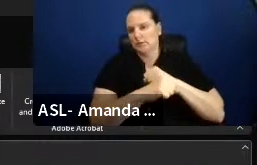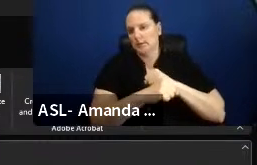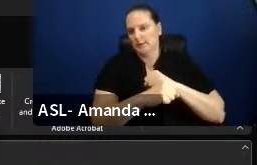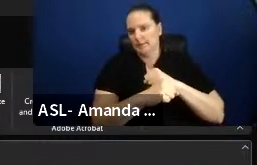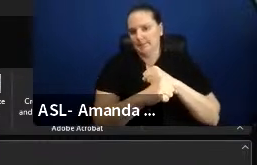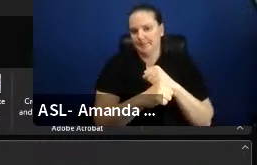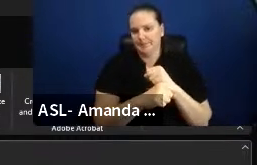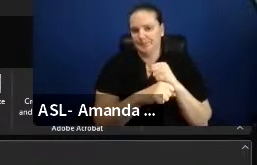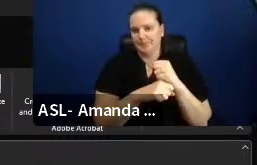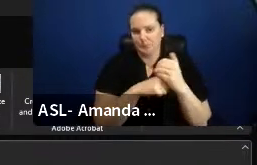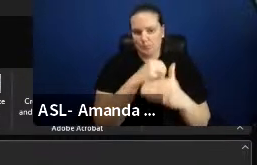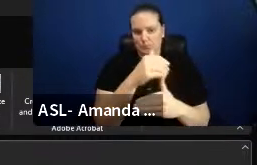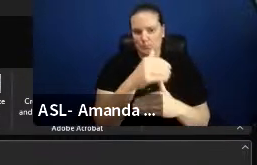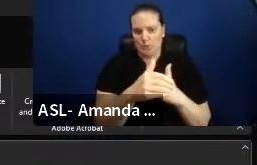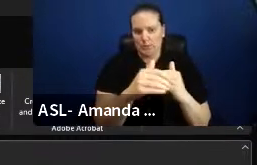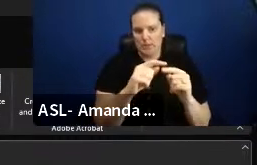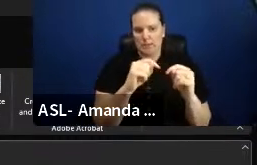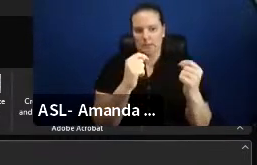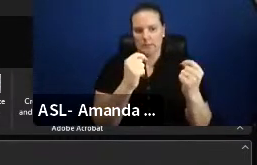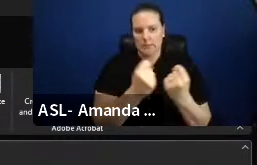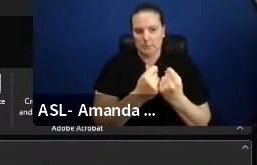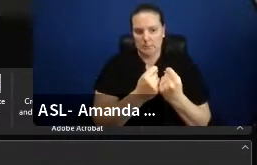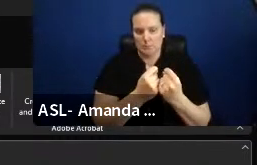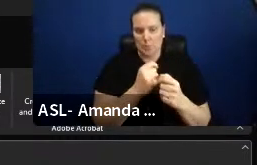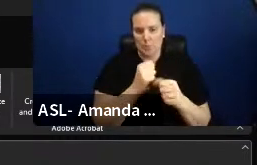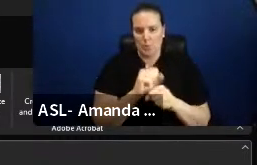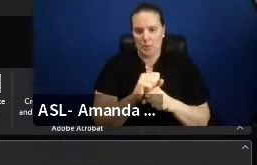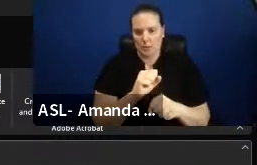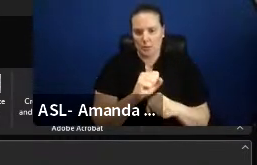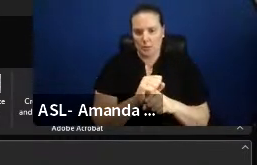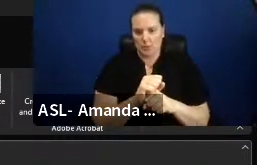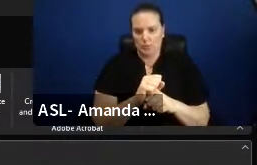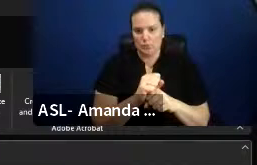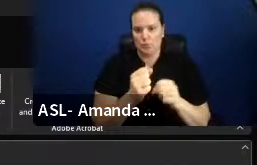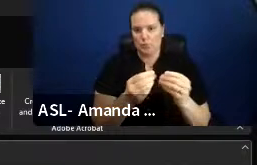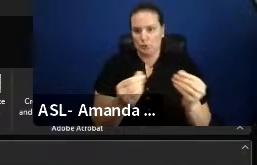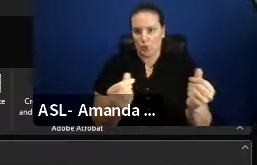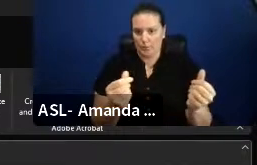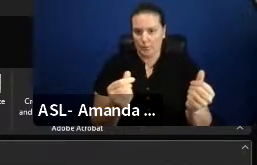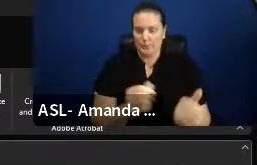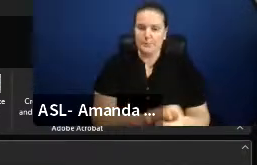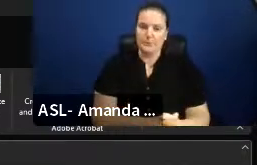the process and the teams that will be working to solve issues,